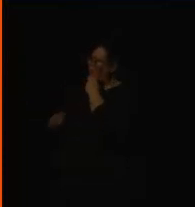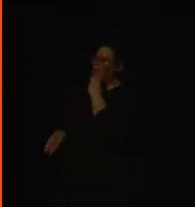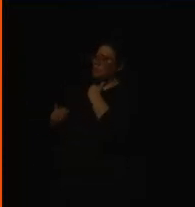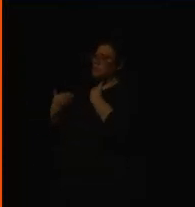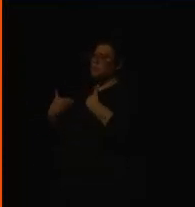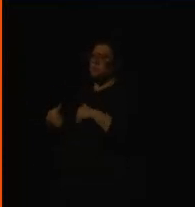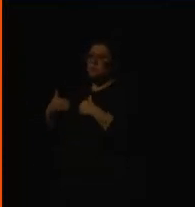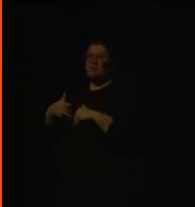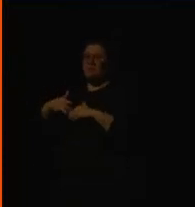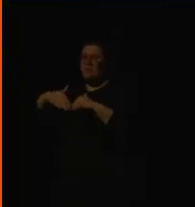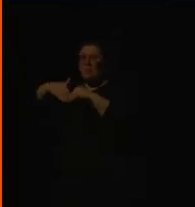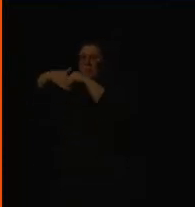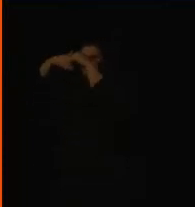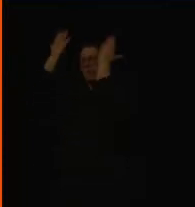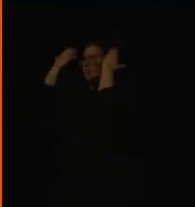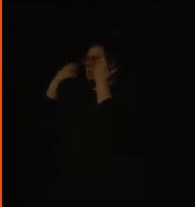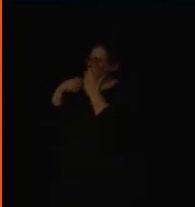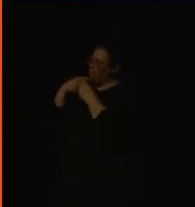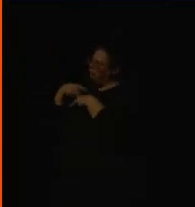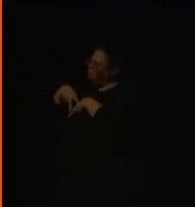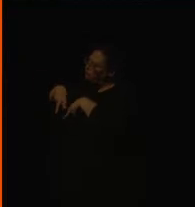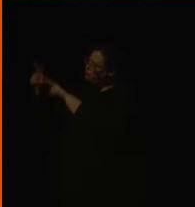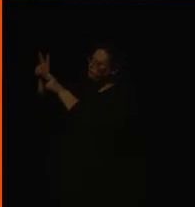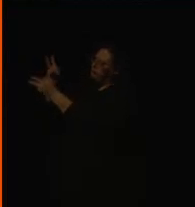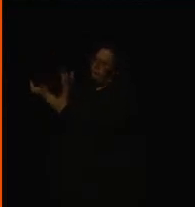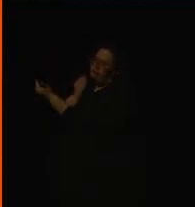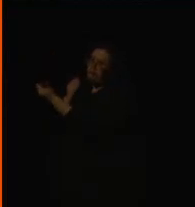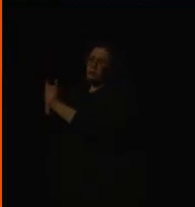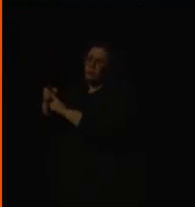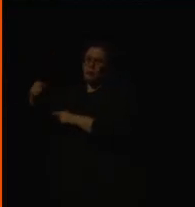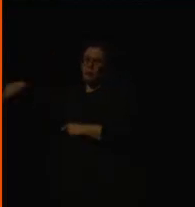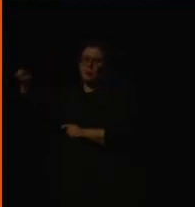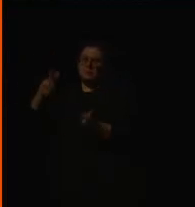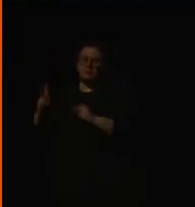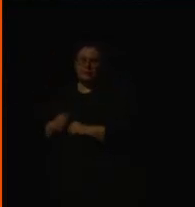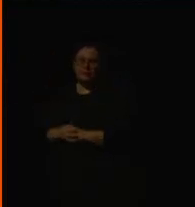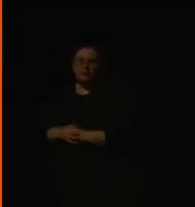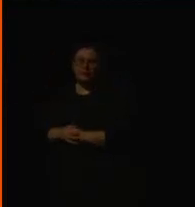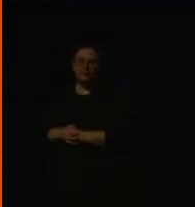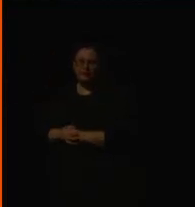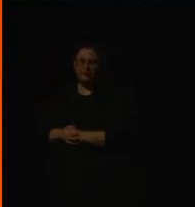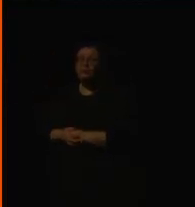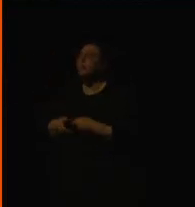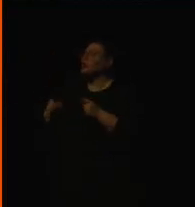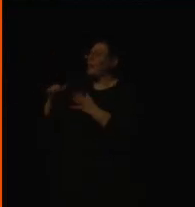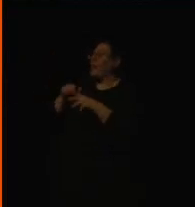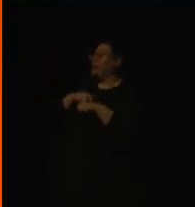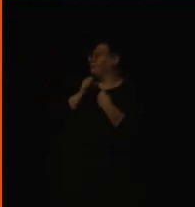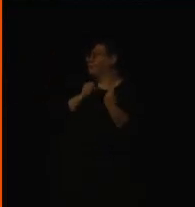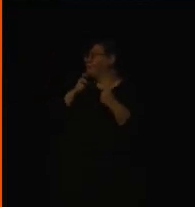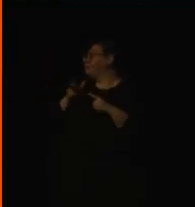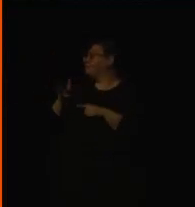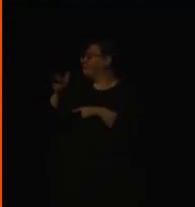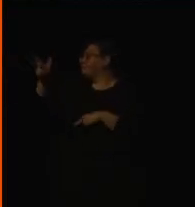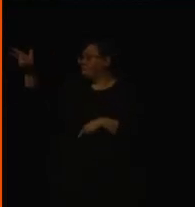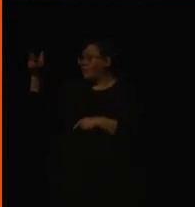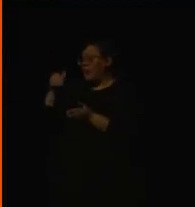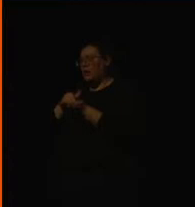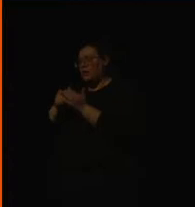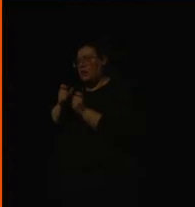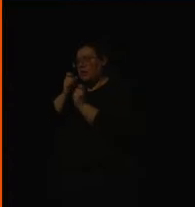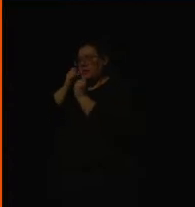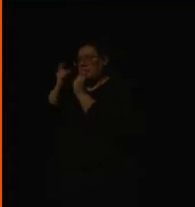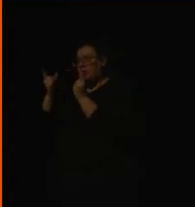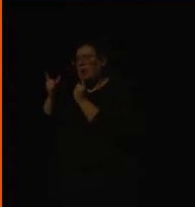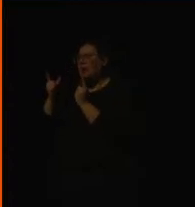overwhelmed with admiration and gratitude. When we were out on the road, I was often surprised when strangers would try to pull